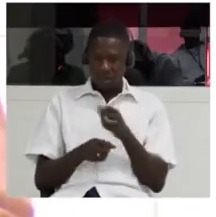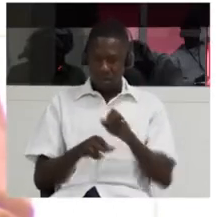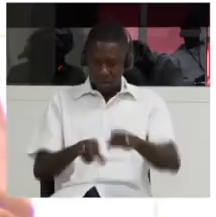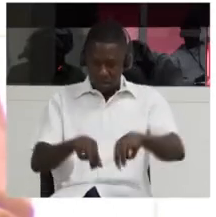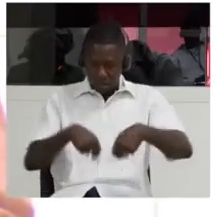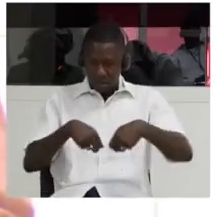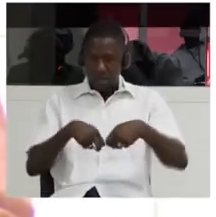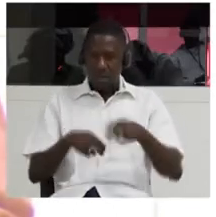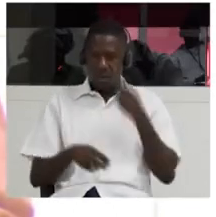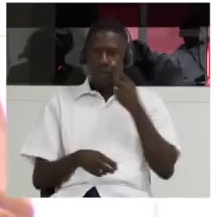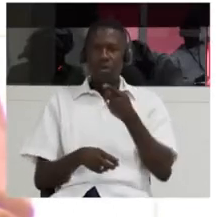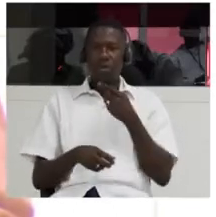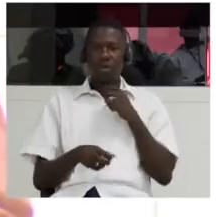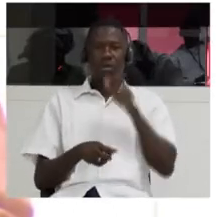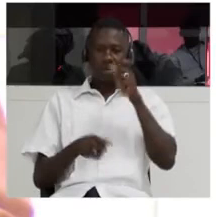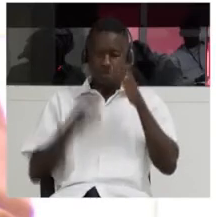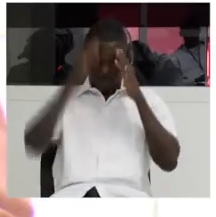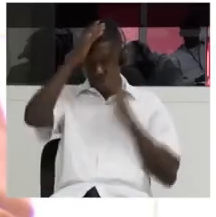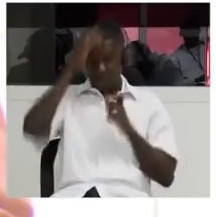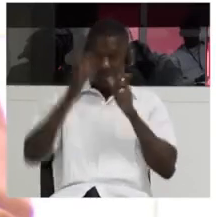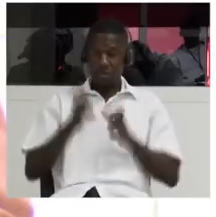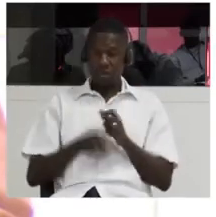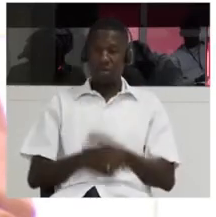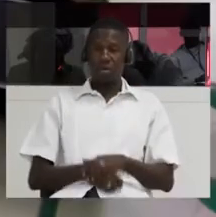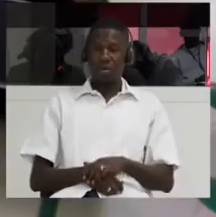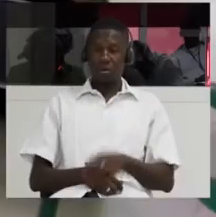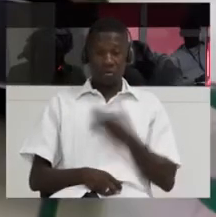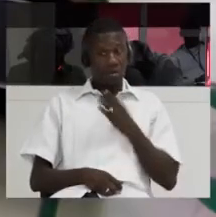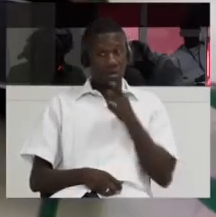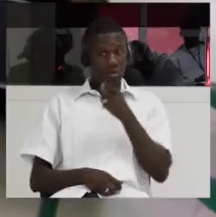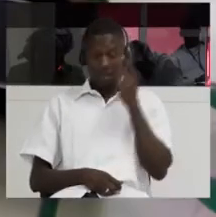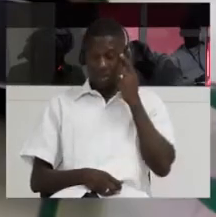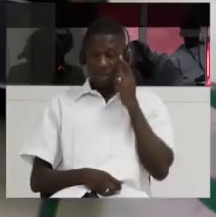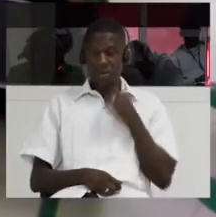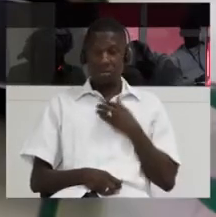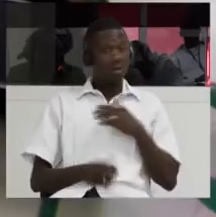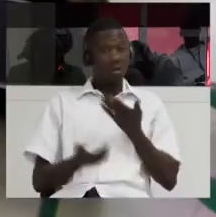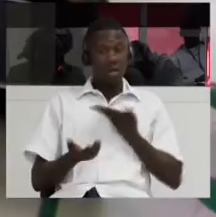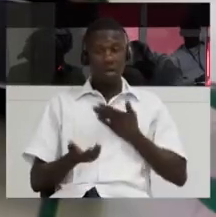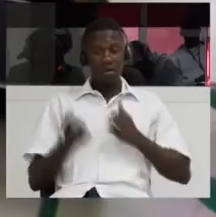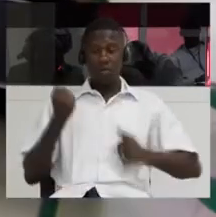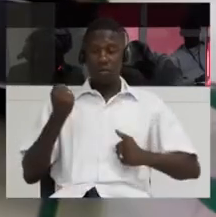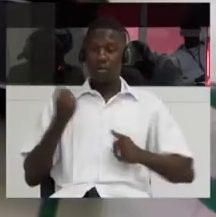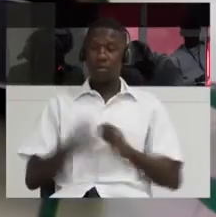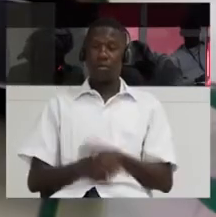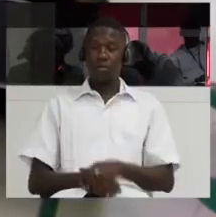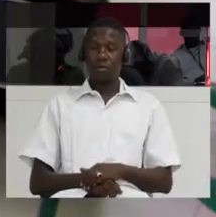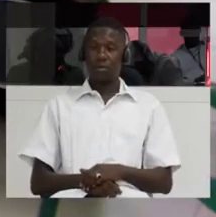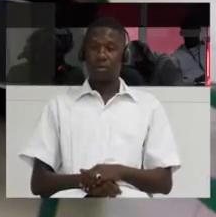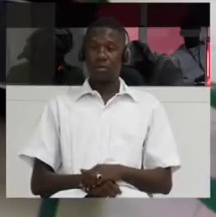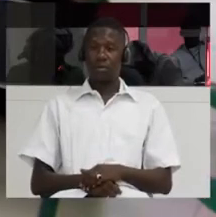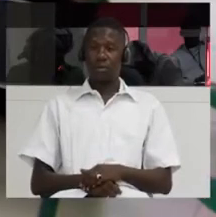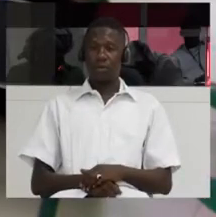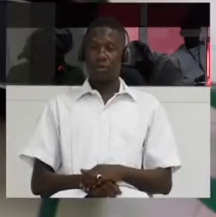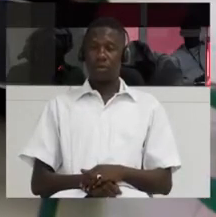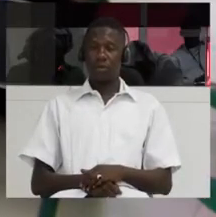not safe for me to go in front of him. He might be armed. I presume he might be armed. So I came through his